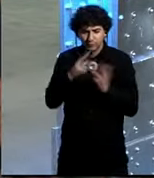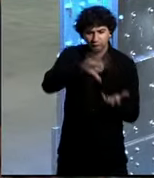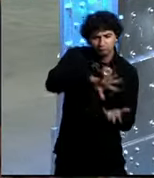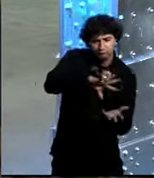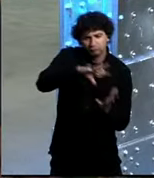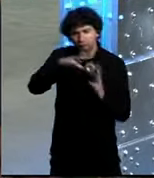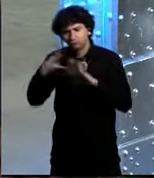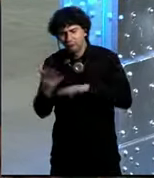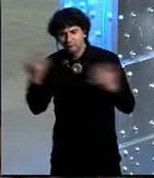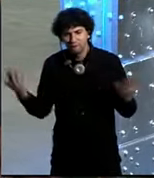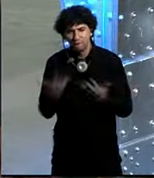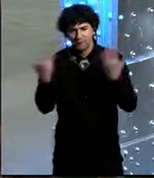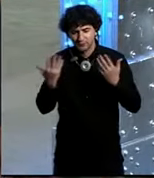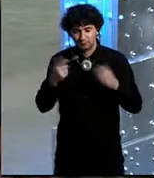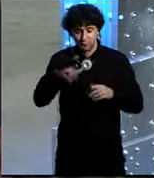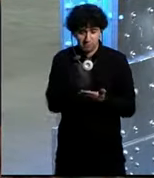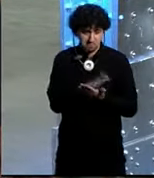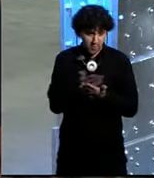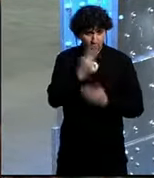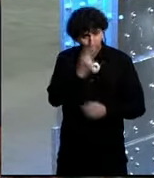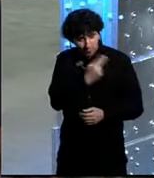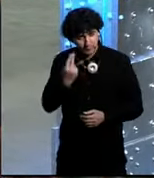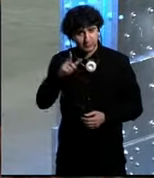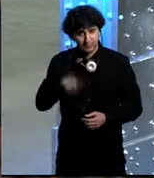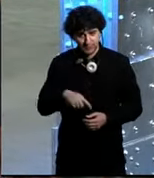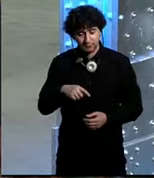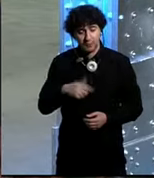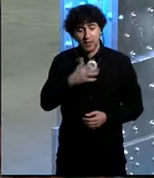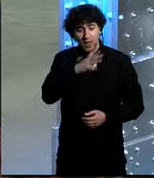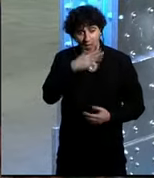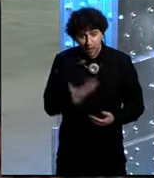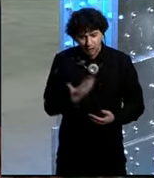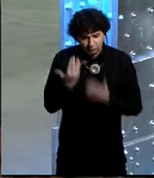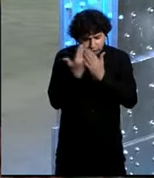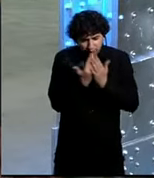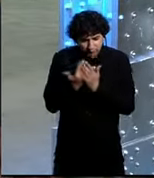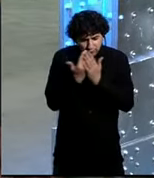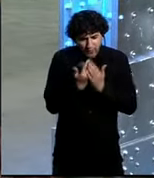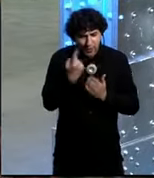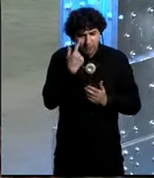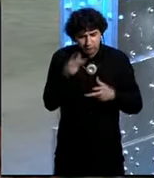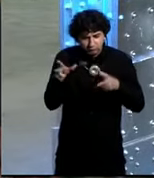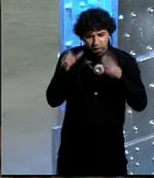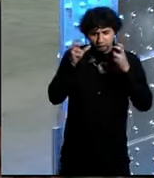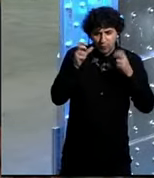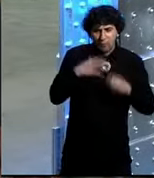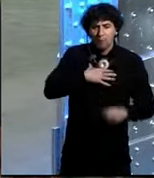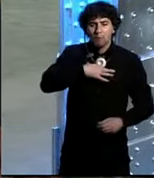to provoke social change. And this is another function,